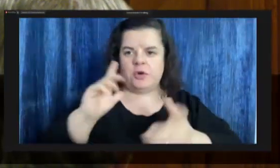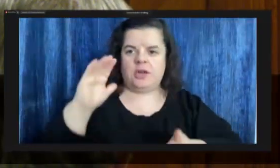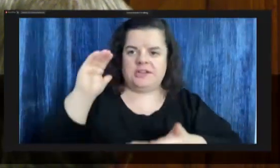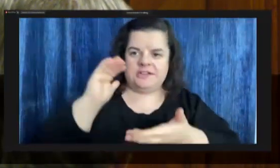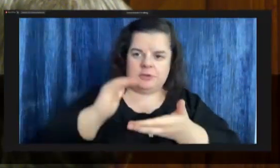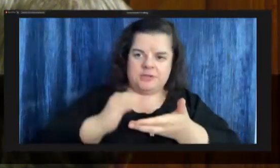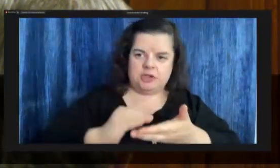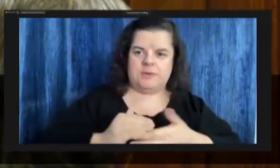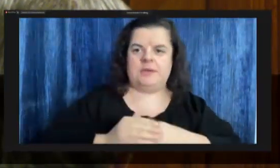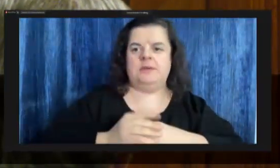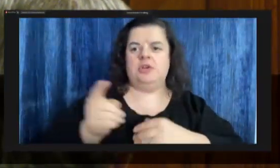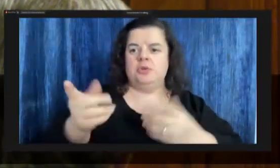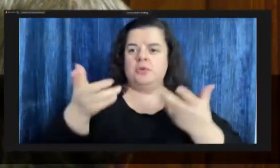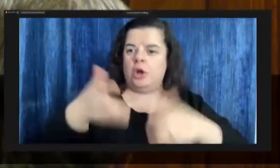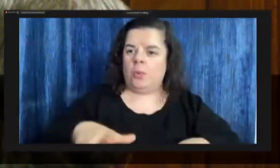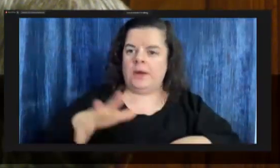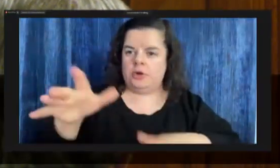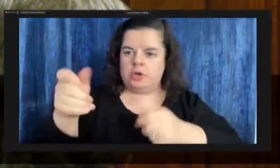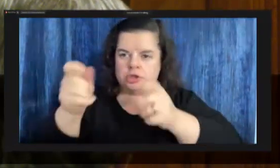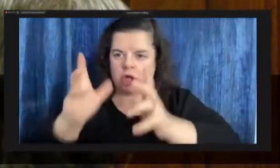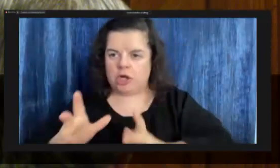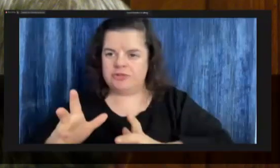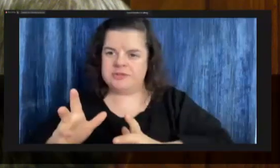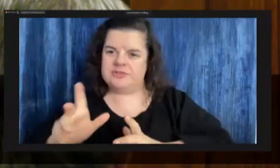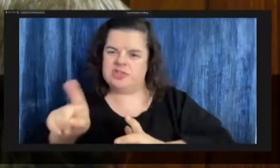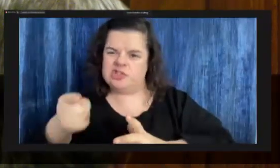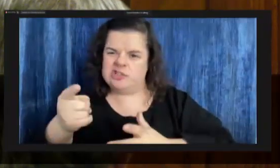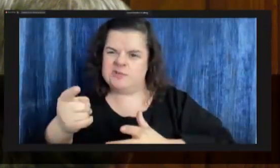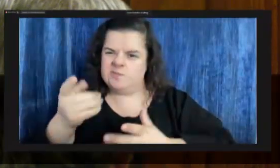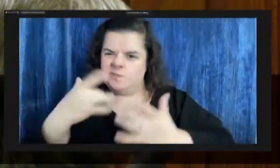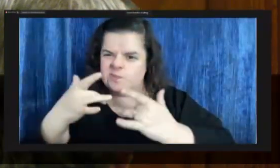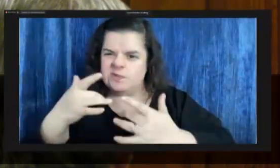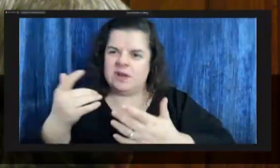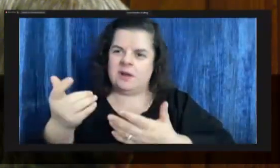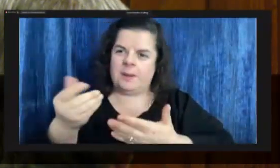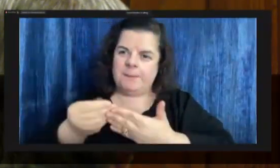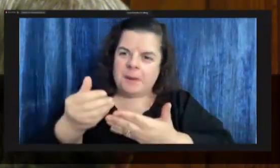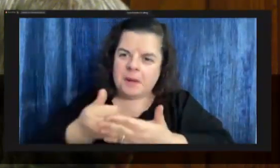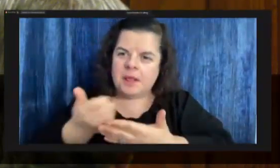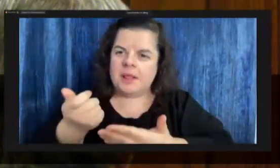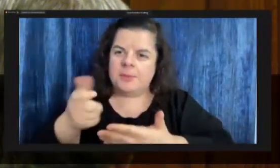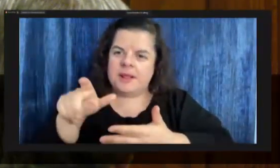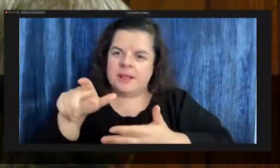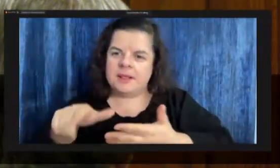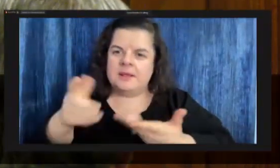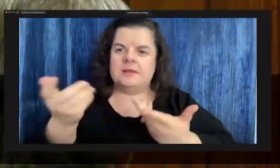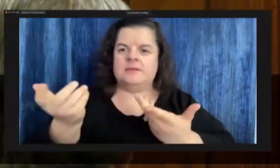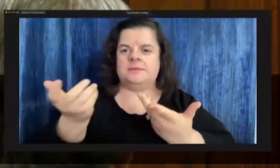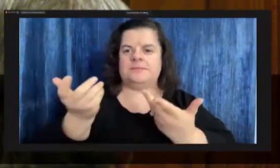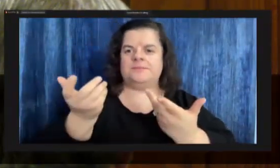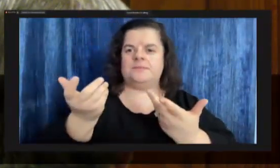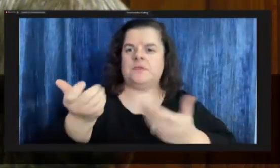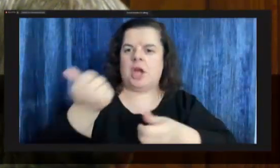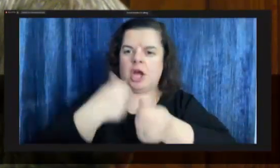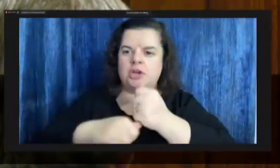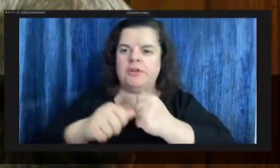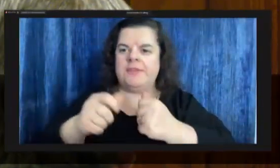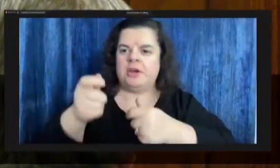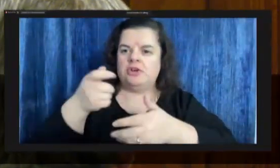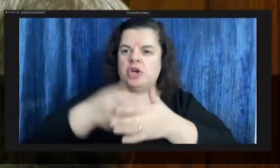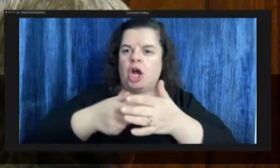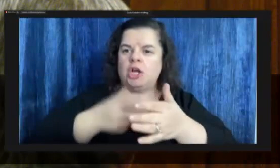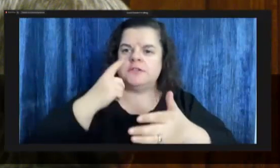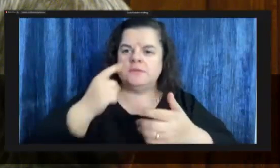can think, you don't want your judges to barely make a living or to be underneath what the cost of living is. Otherwise, that might compromise their